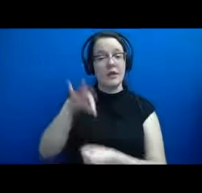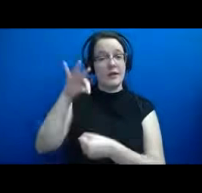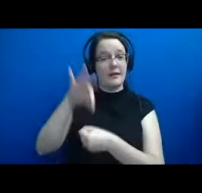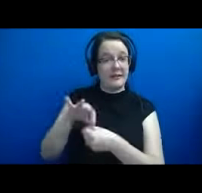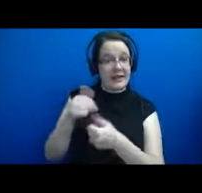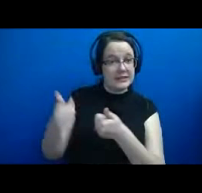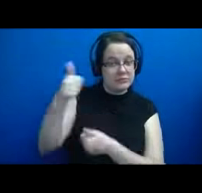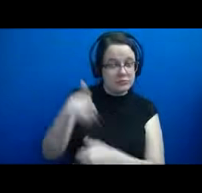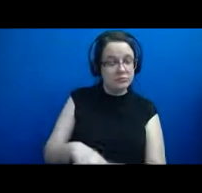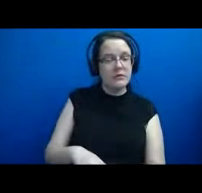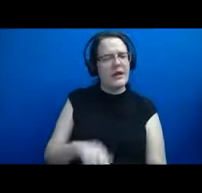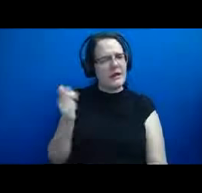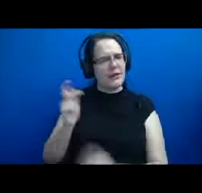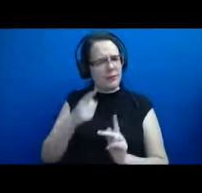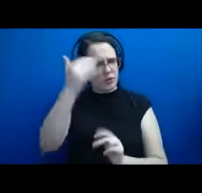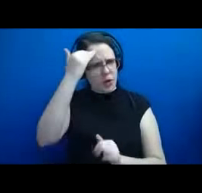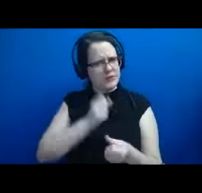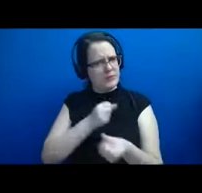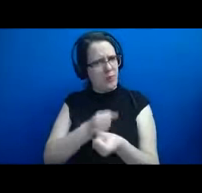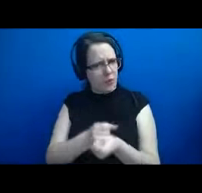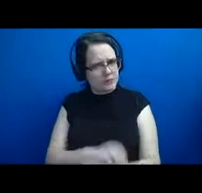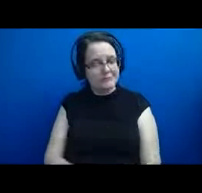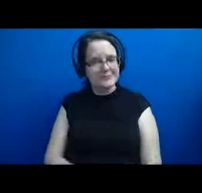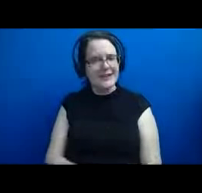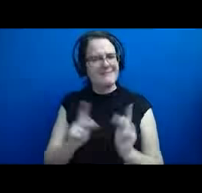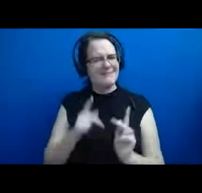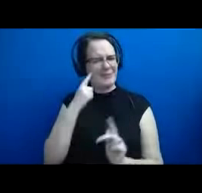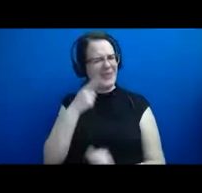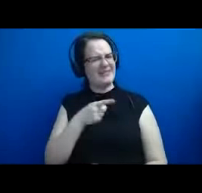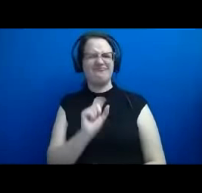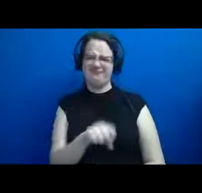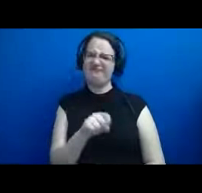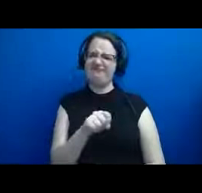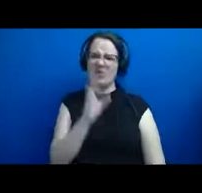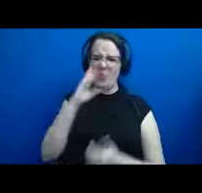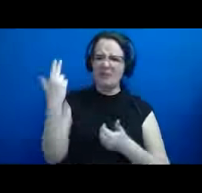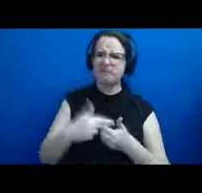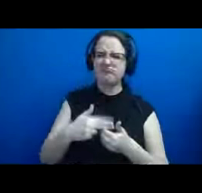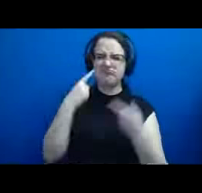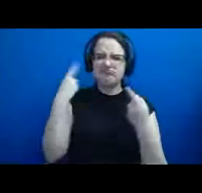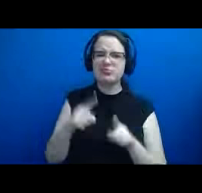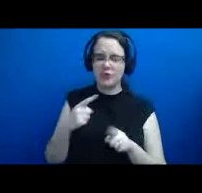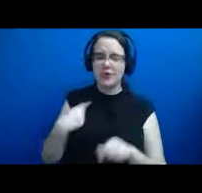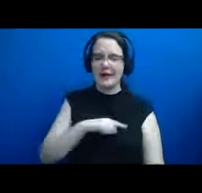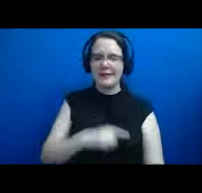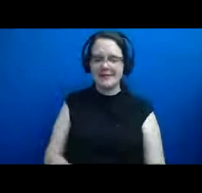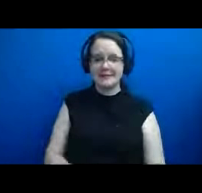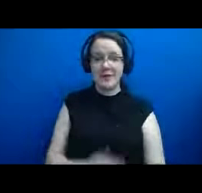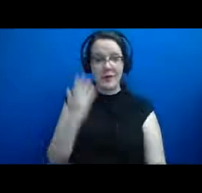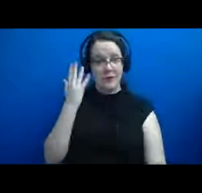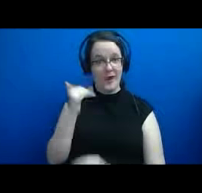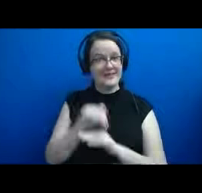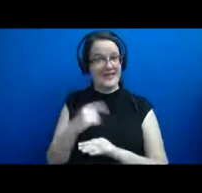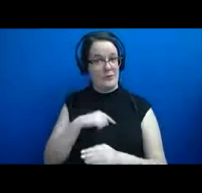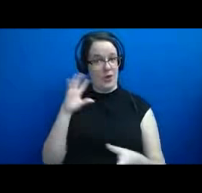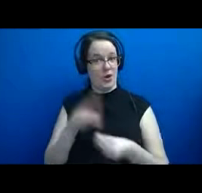who are supportive, folks who you think will be on board with us, because, you know, tonight we're 36 people, but